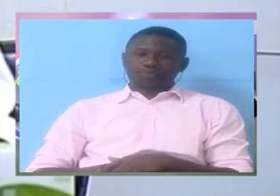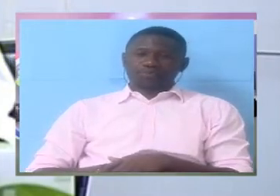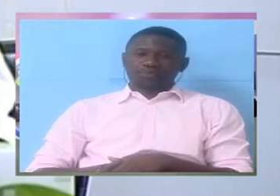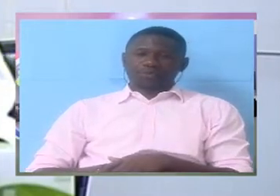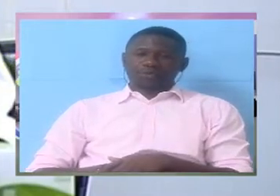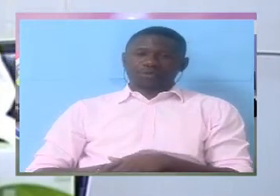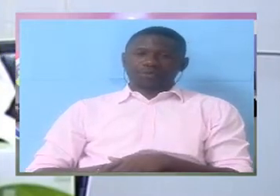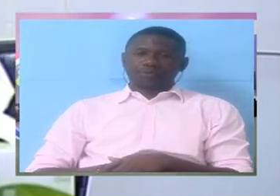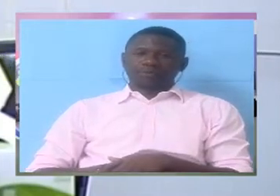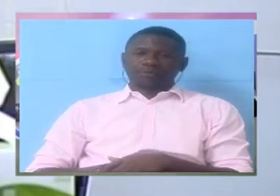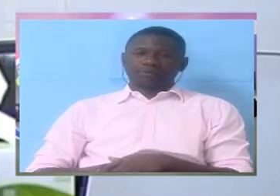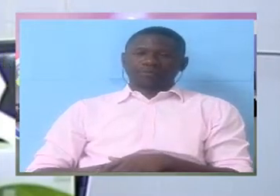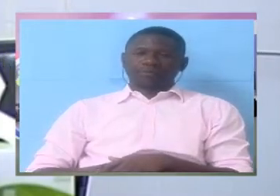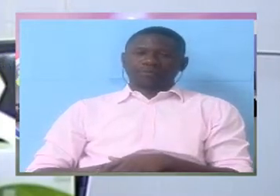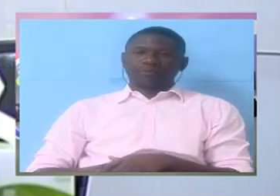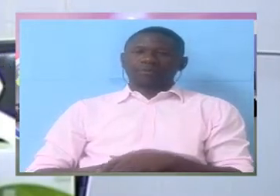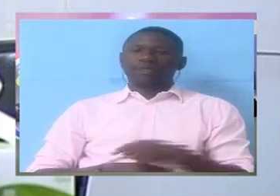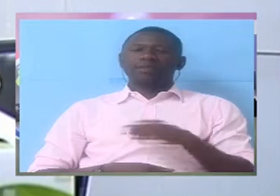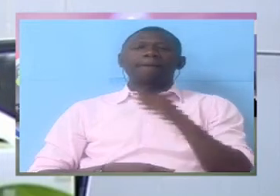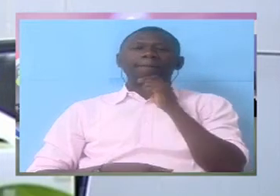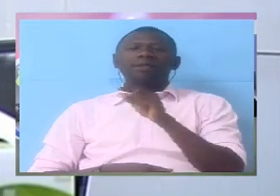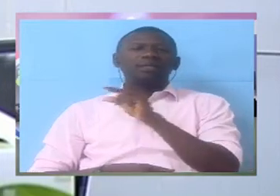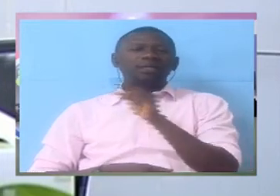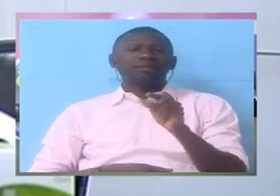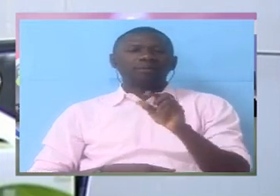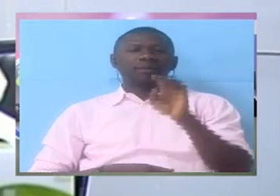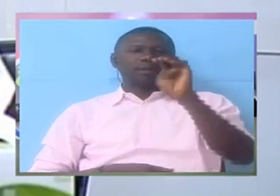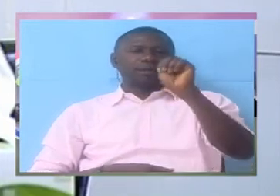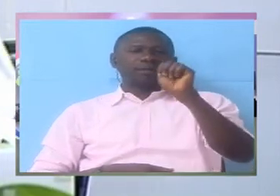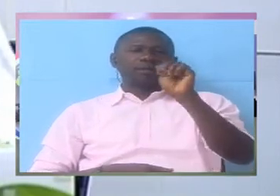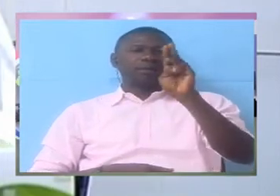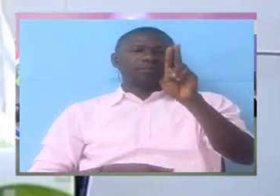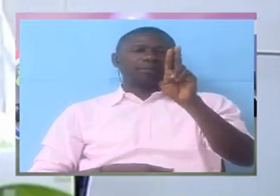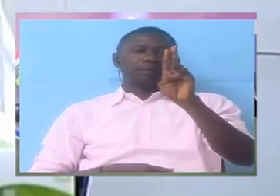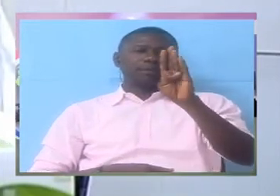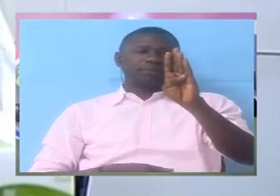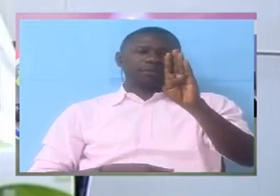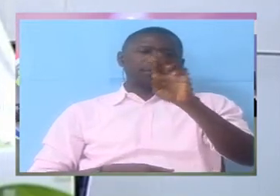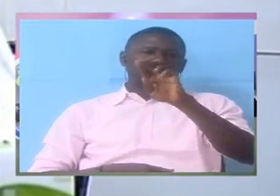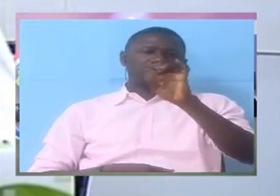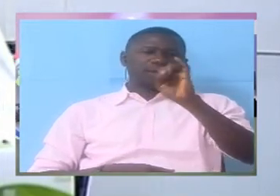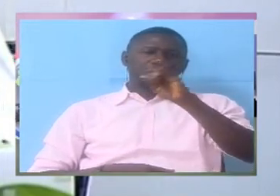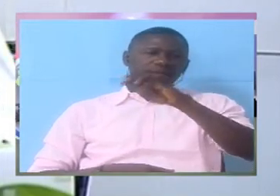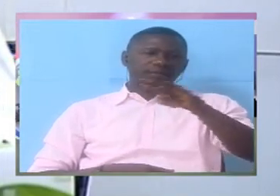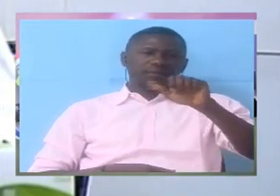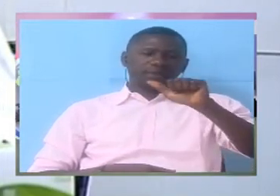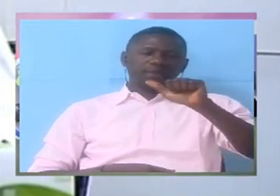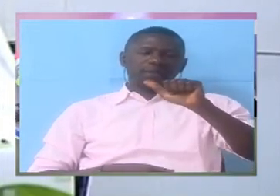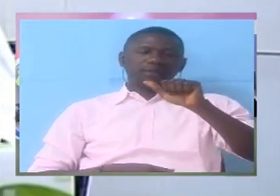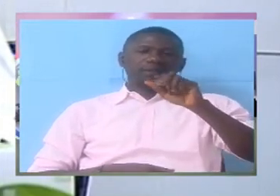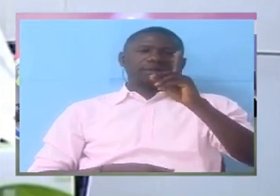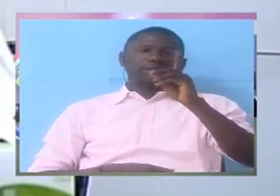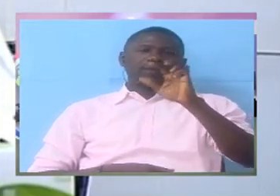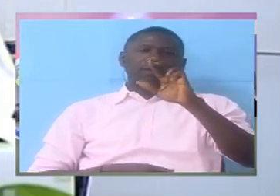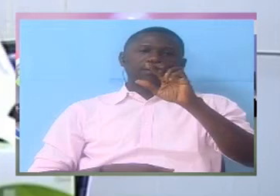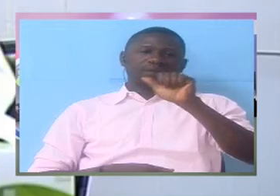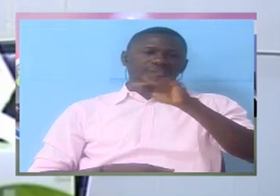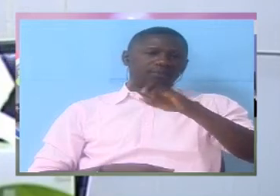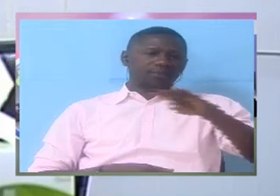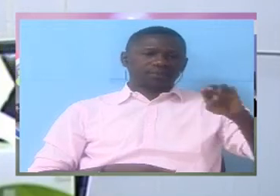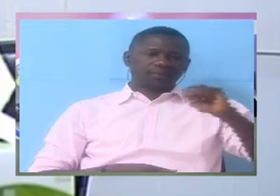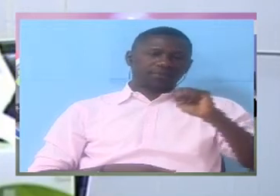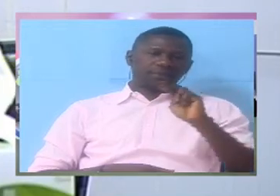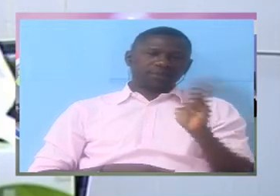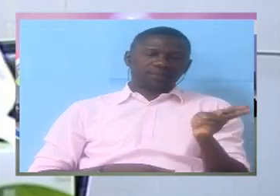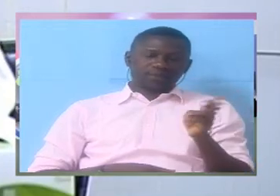Bentekang. He is called Ibrahim Drammeh. I think he testified here. Gafa Ibrahim Drammeh, Namira Fana, yes, they are Okijane. I told